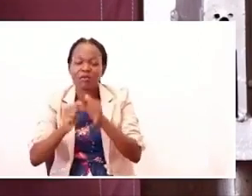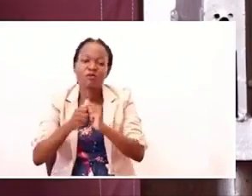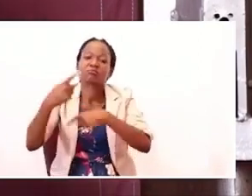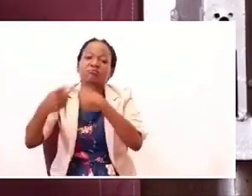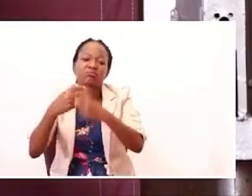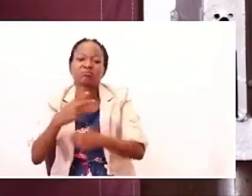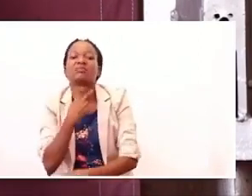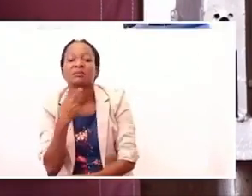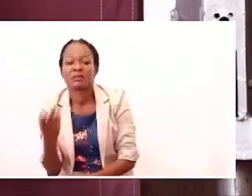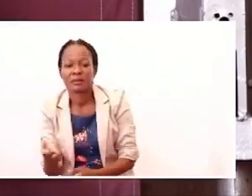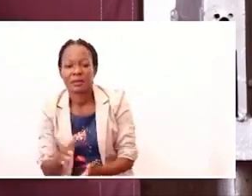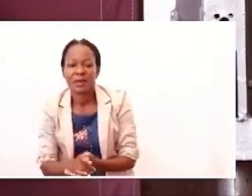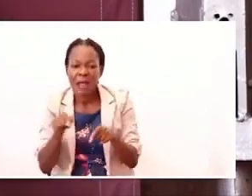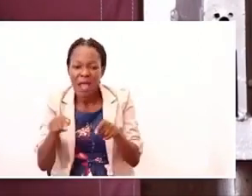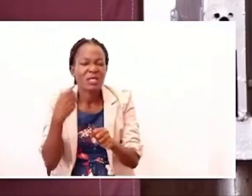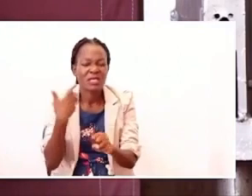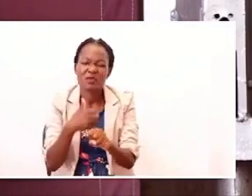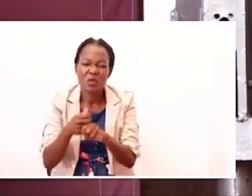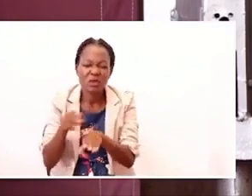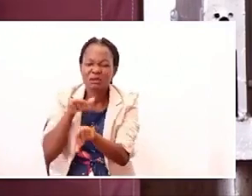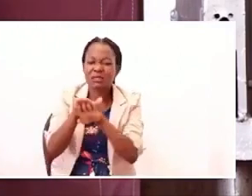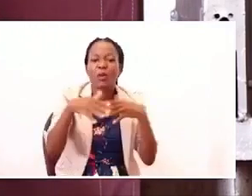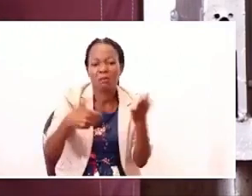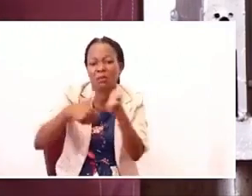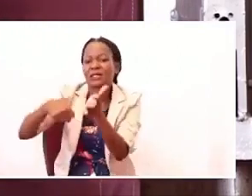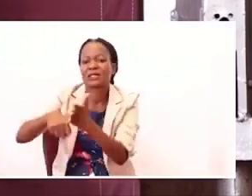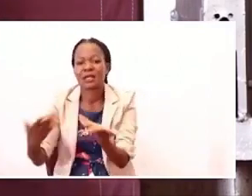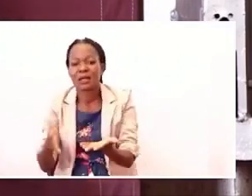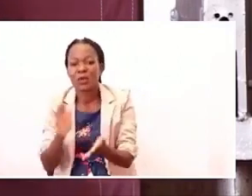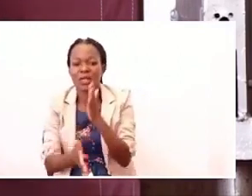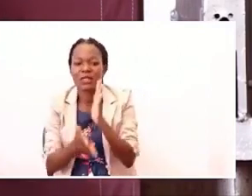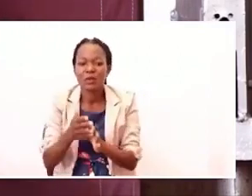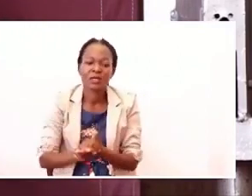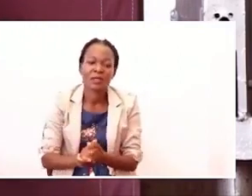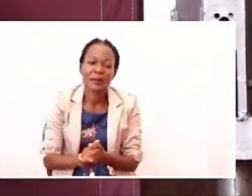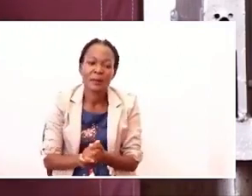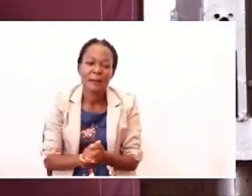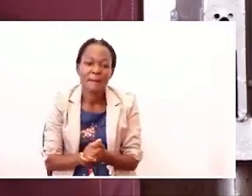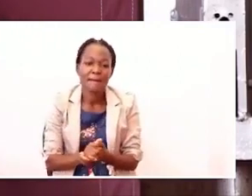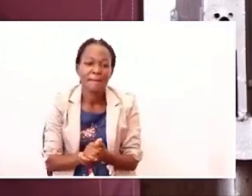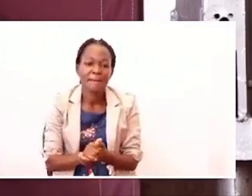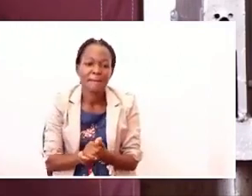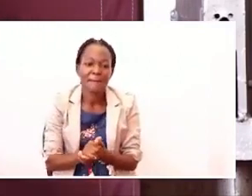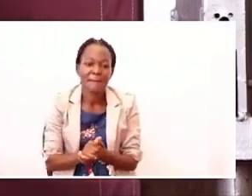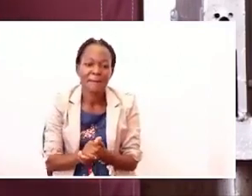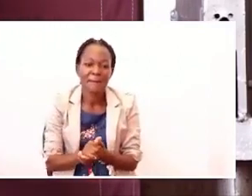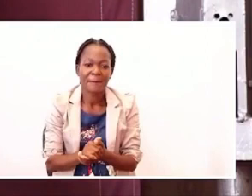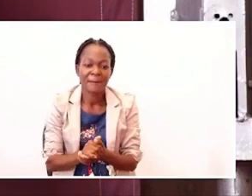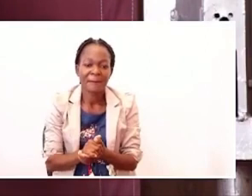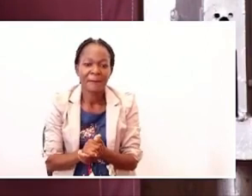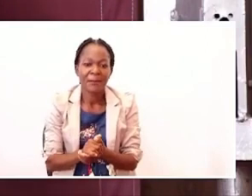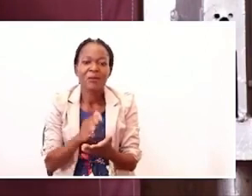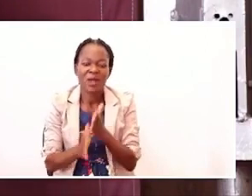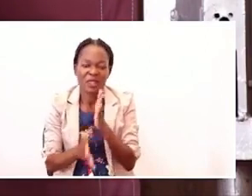is difficult to extricate ourselves without invoking anything in the region of a revolution at